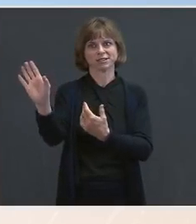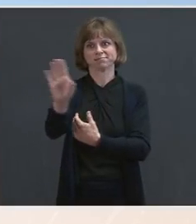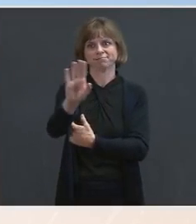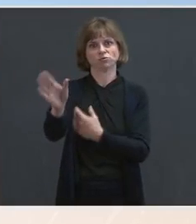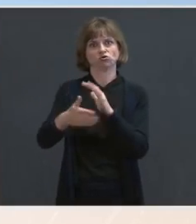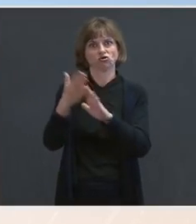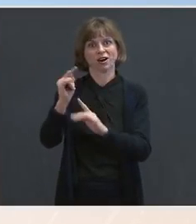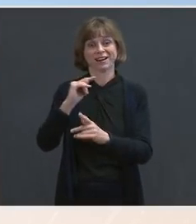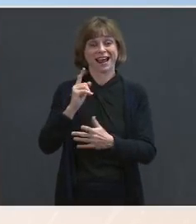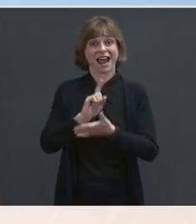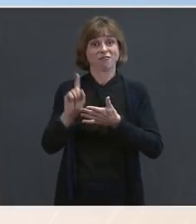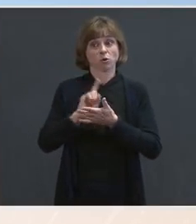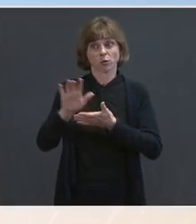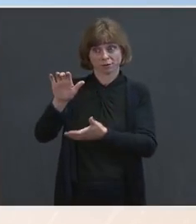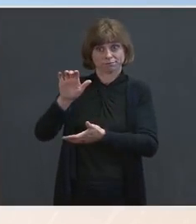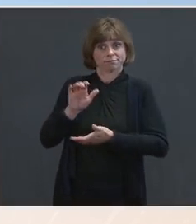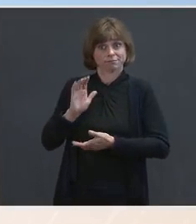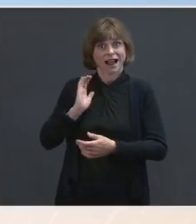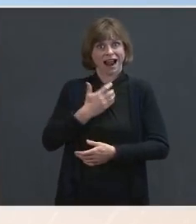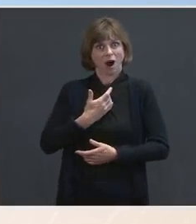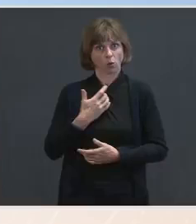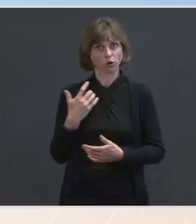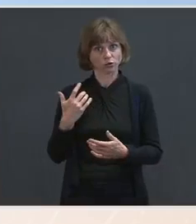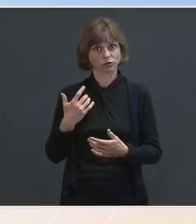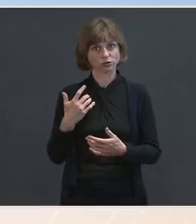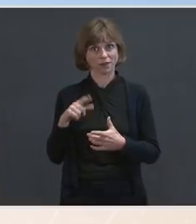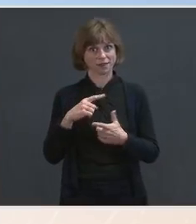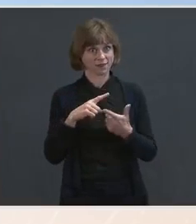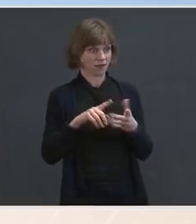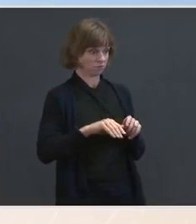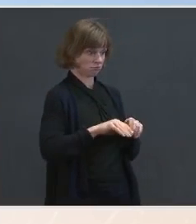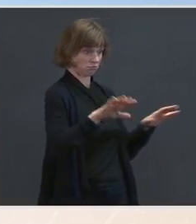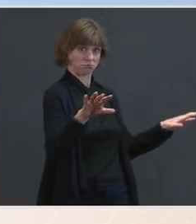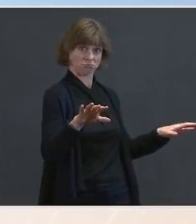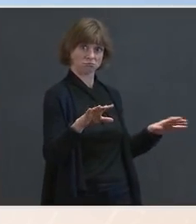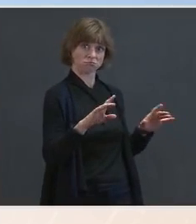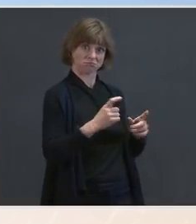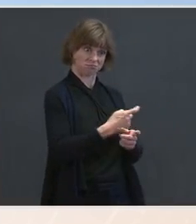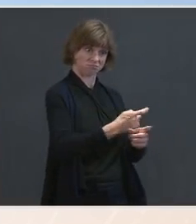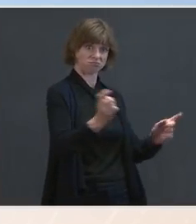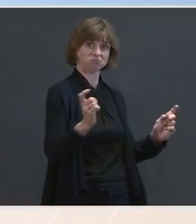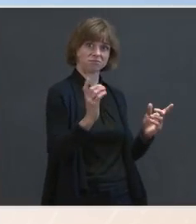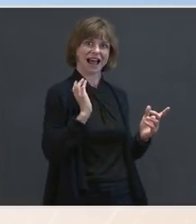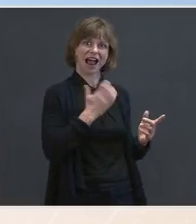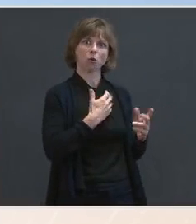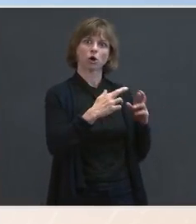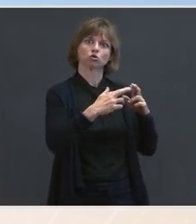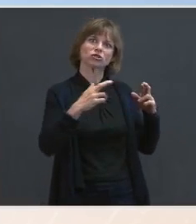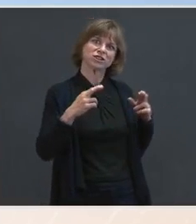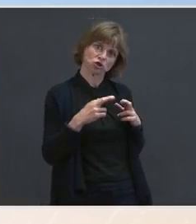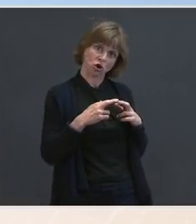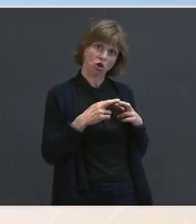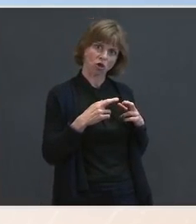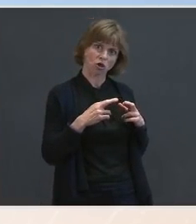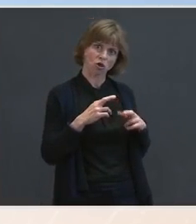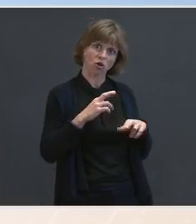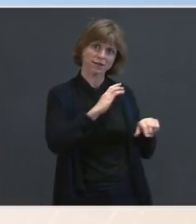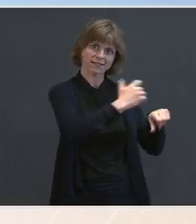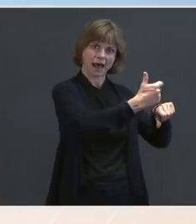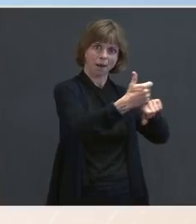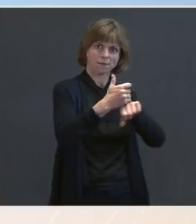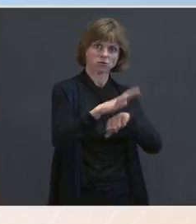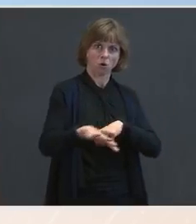that process. We then channel it out to what we call our VISNs, which are our regional setups across the